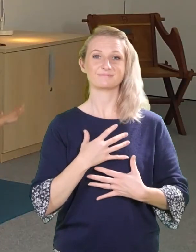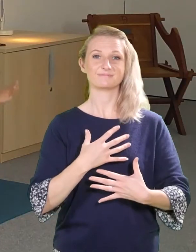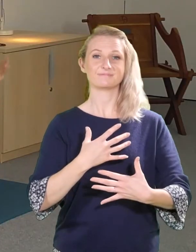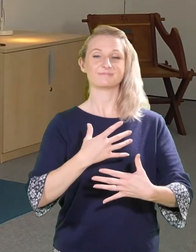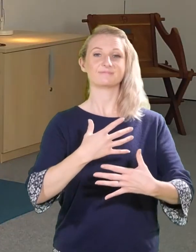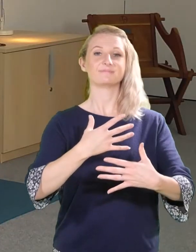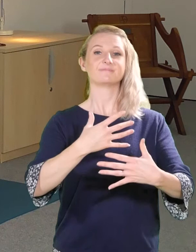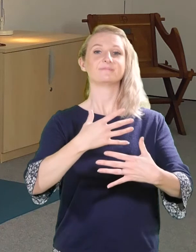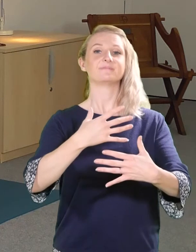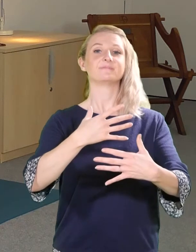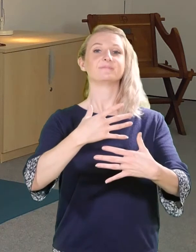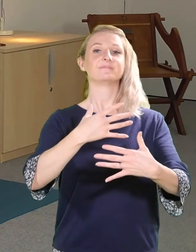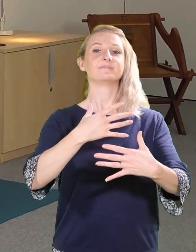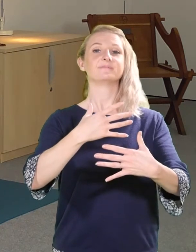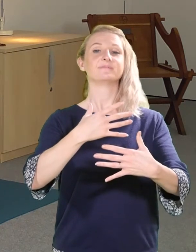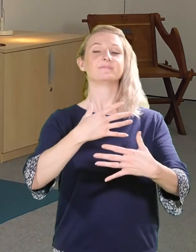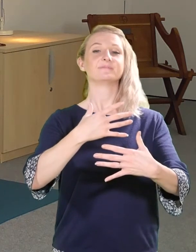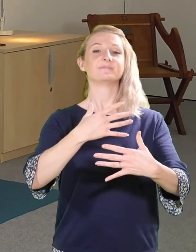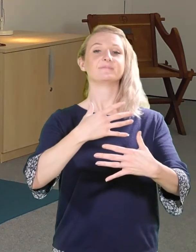Inhale.